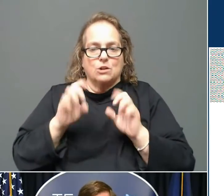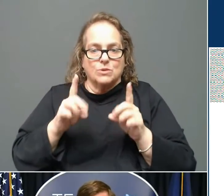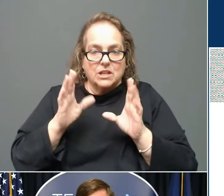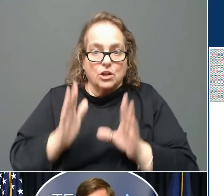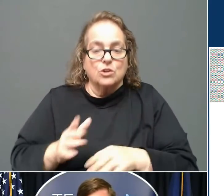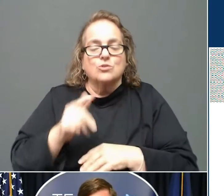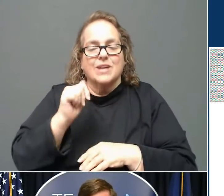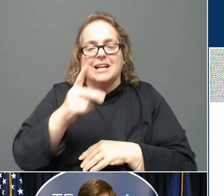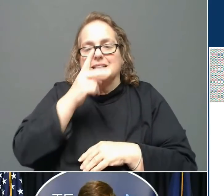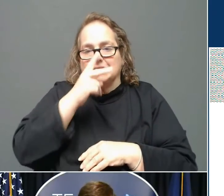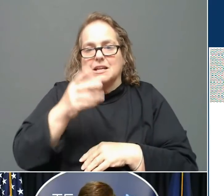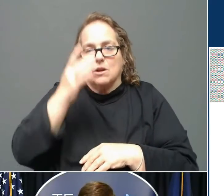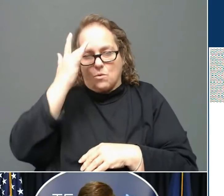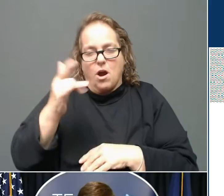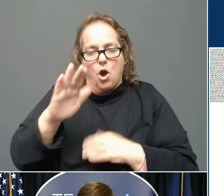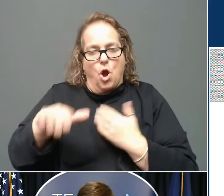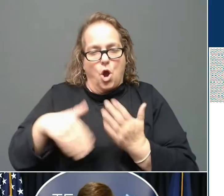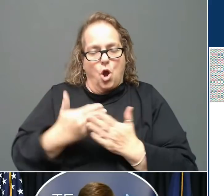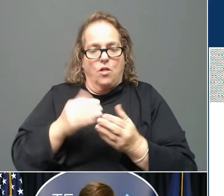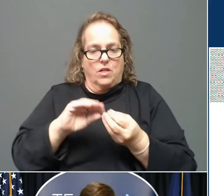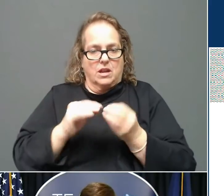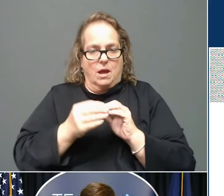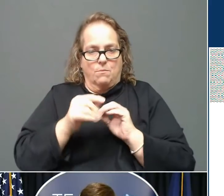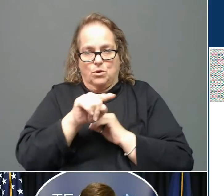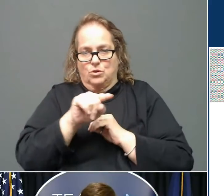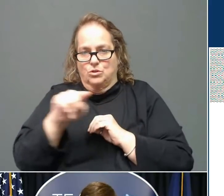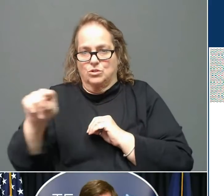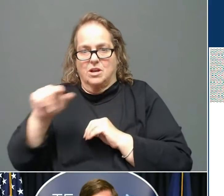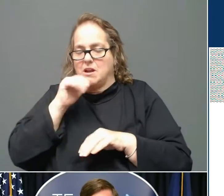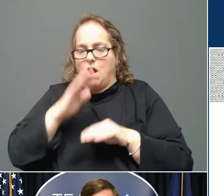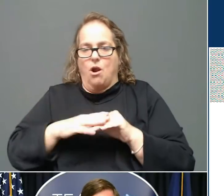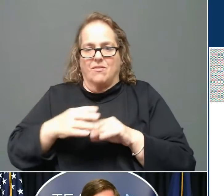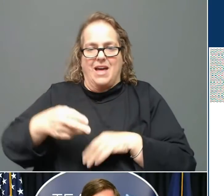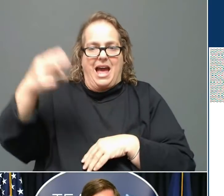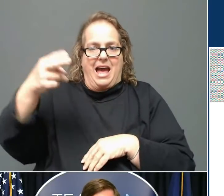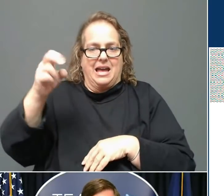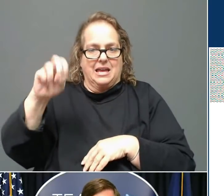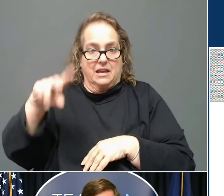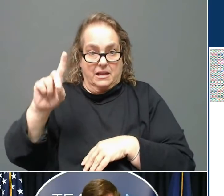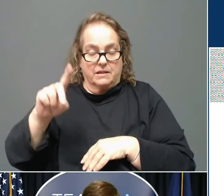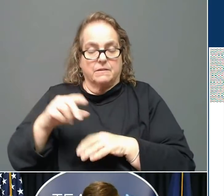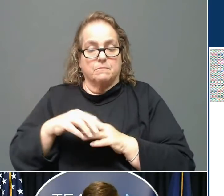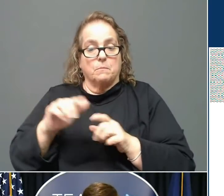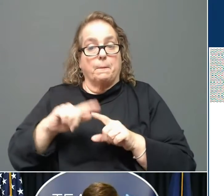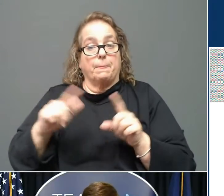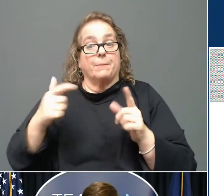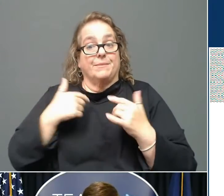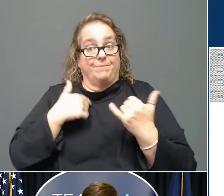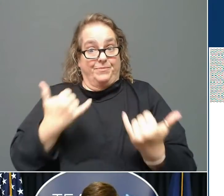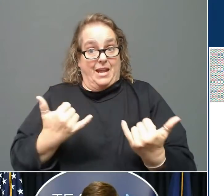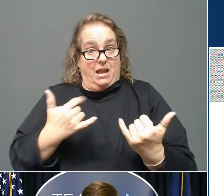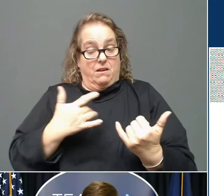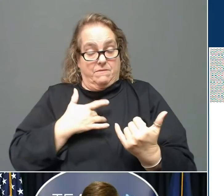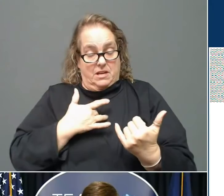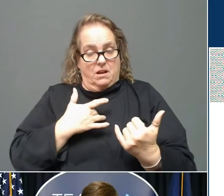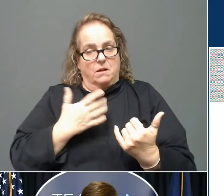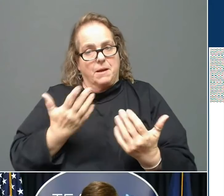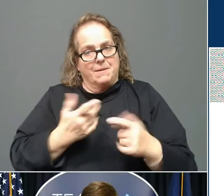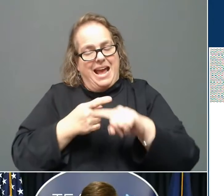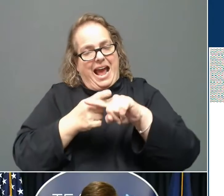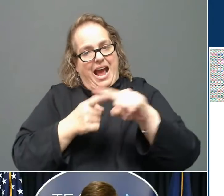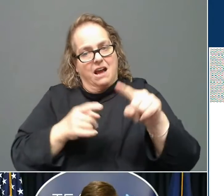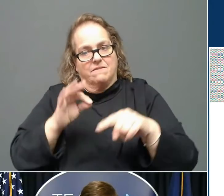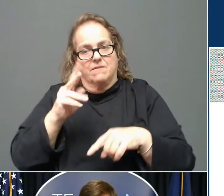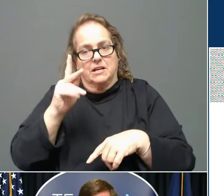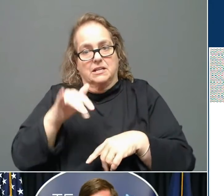why all of those numbers aren't on the higher end. We now believe that at least half of Kentuckians 70